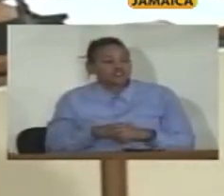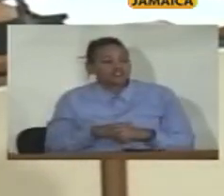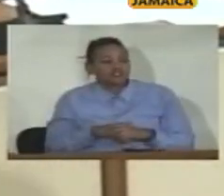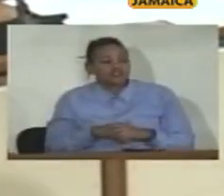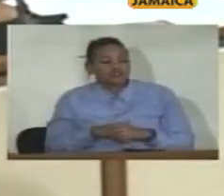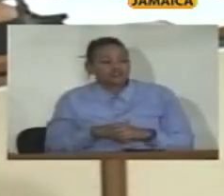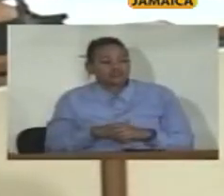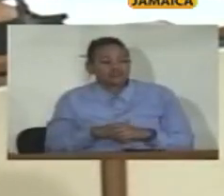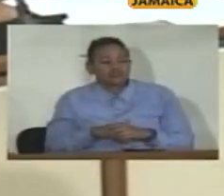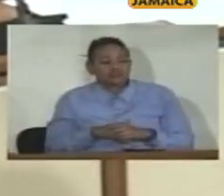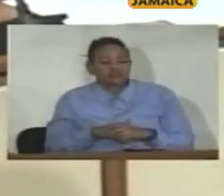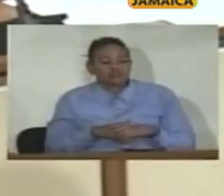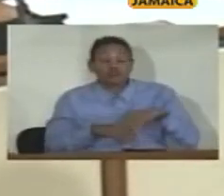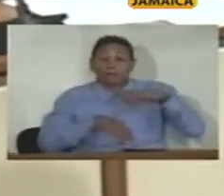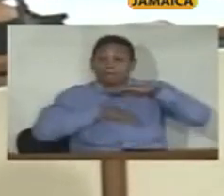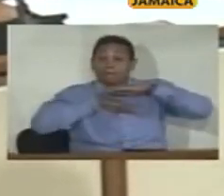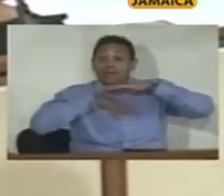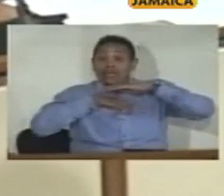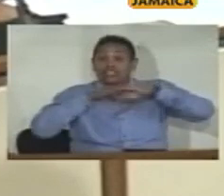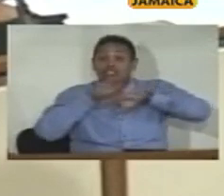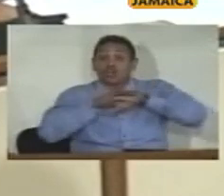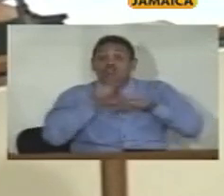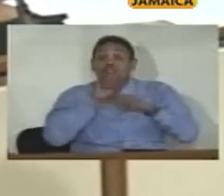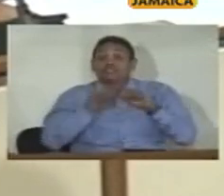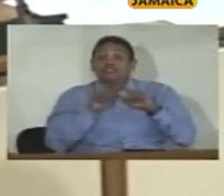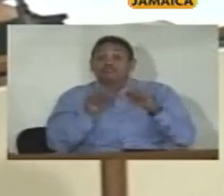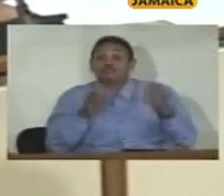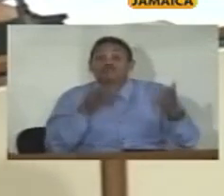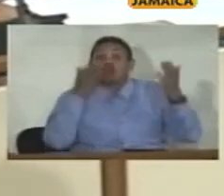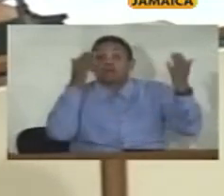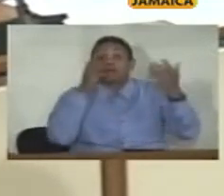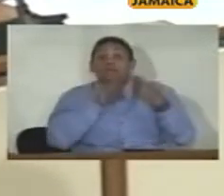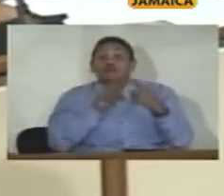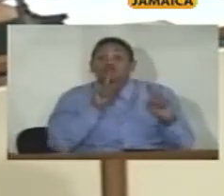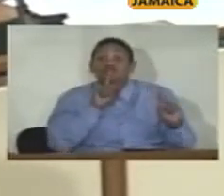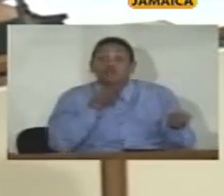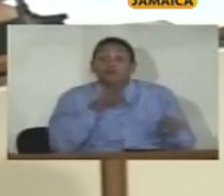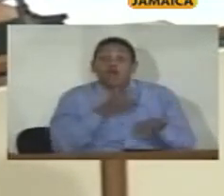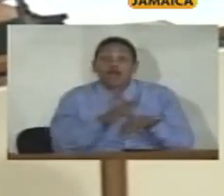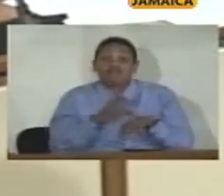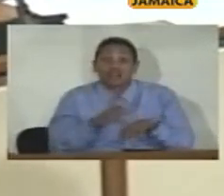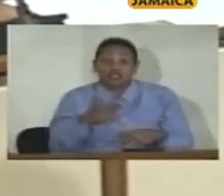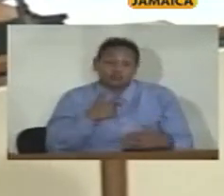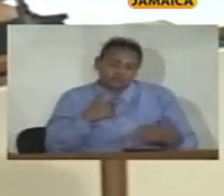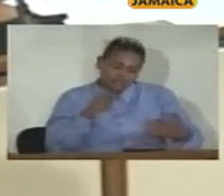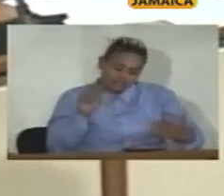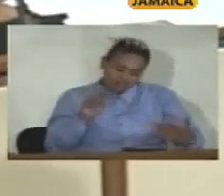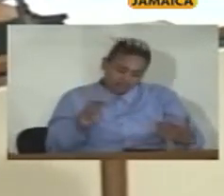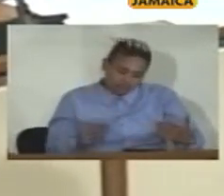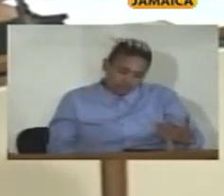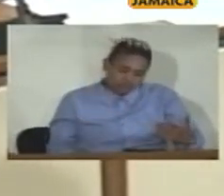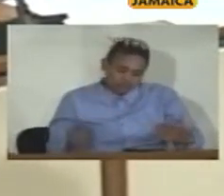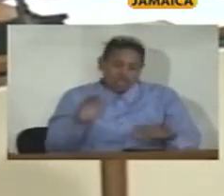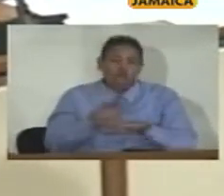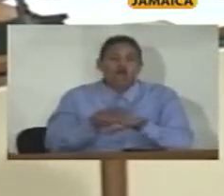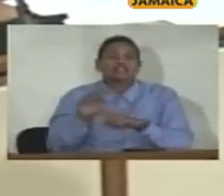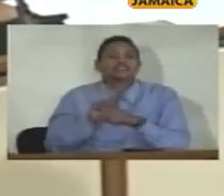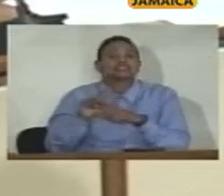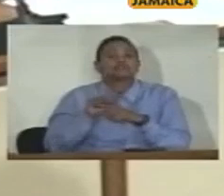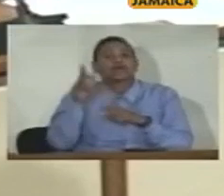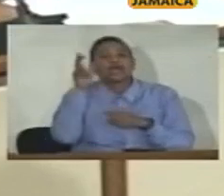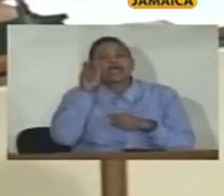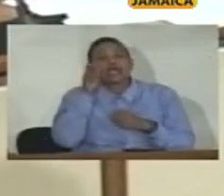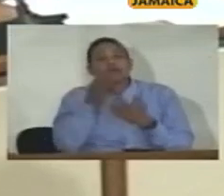because based on the recommendation and the report available to me on the disciplinary hearing before